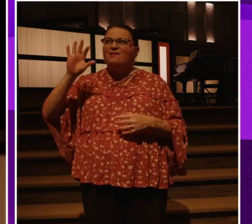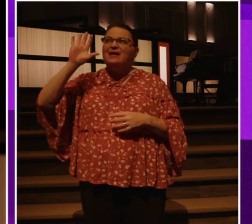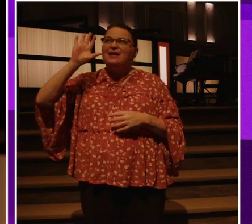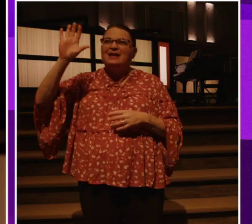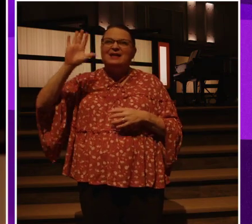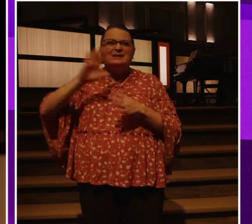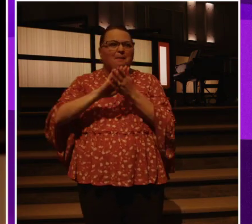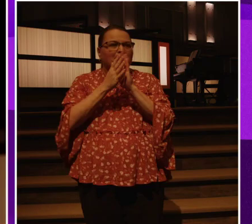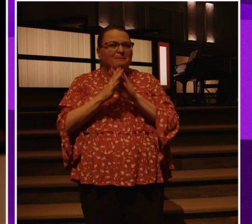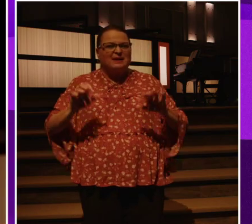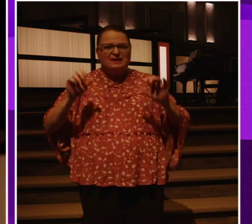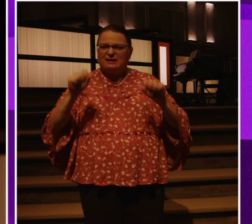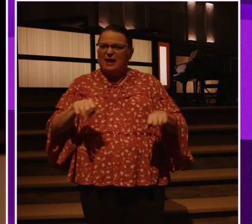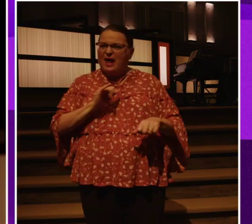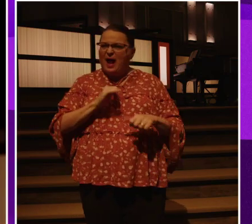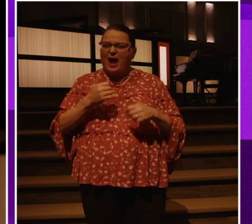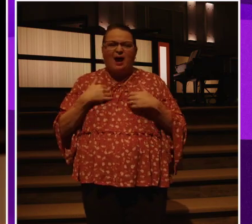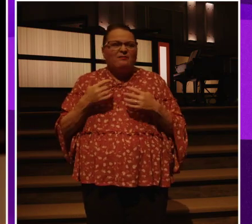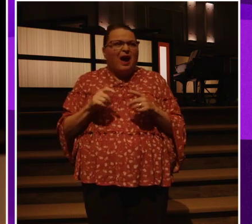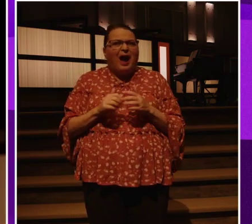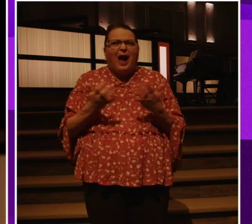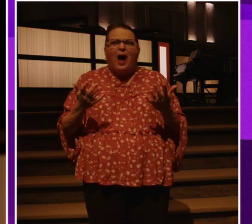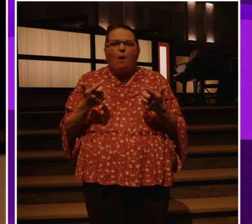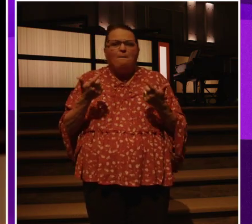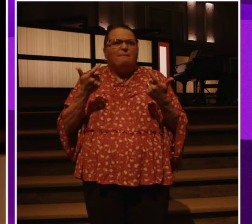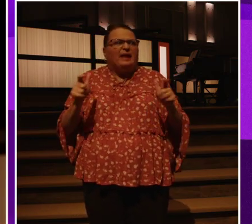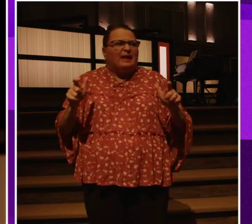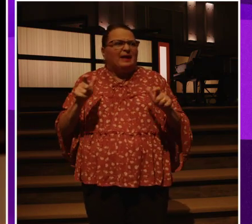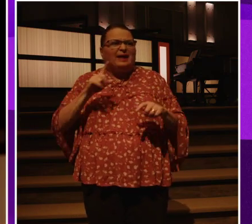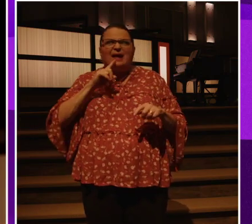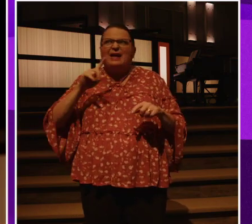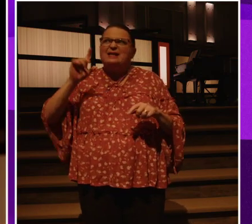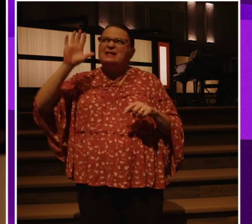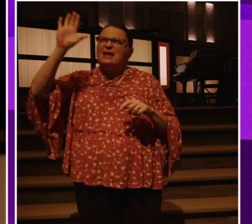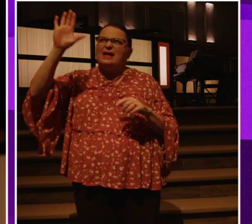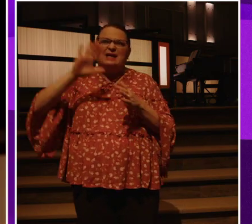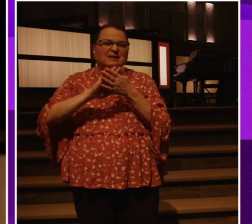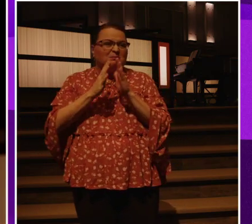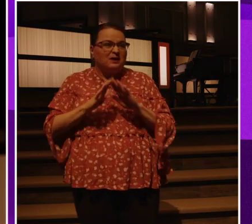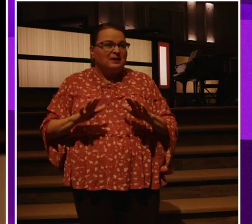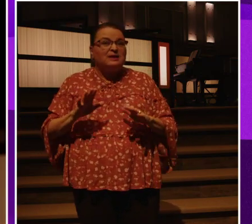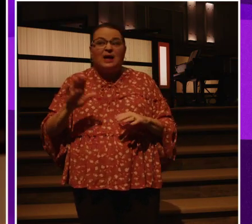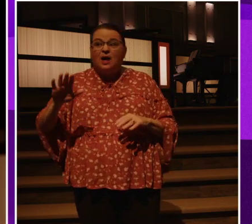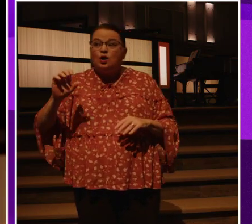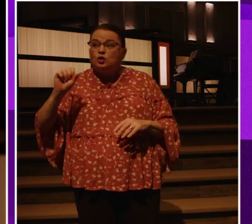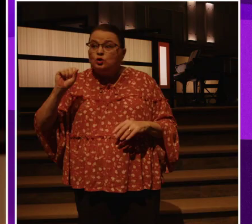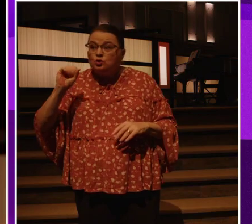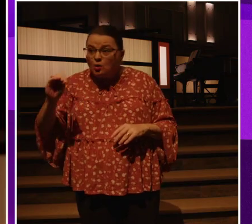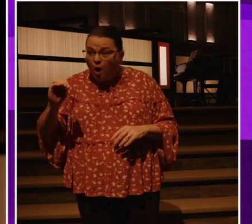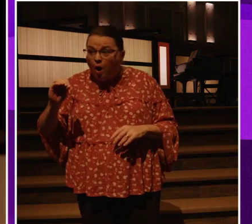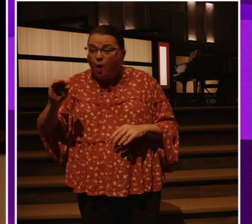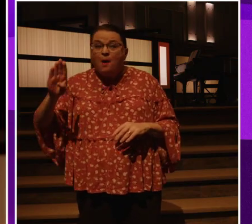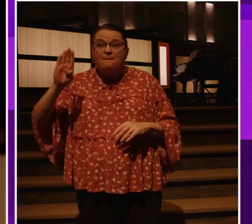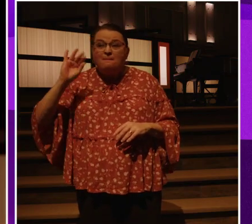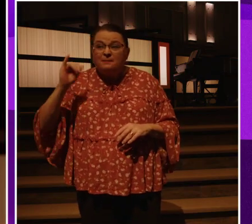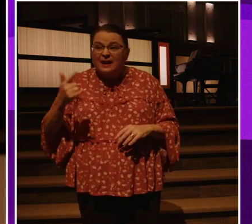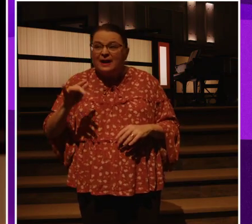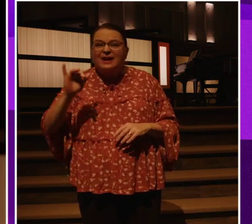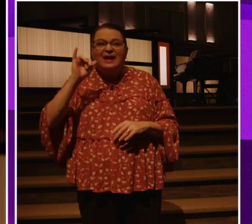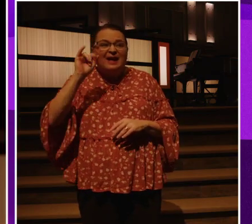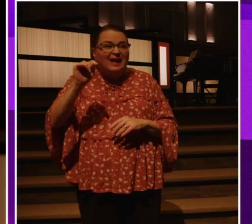have? How big is the peace of God? Why, it's so big that it